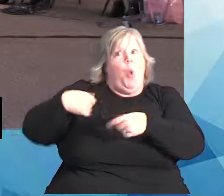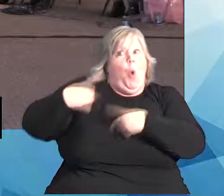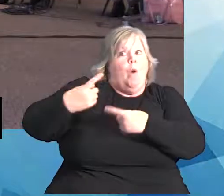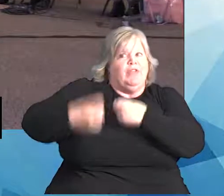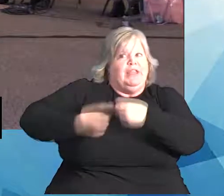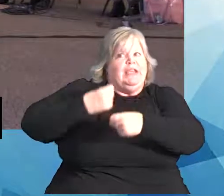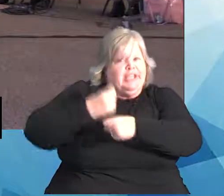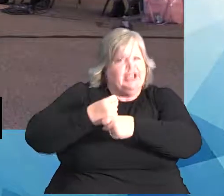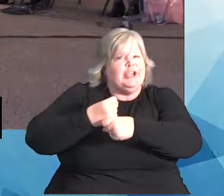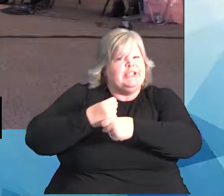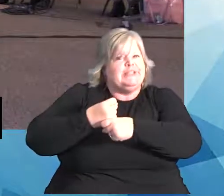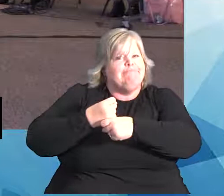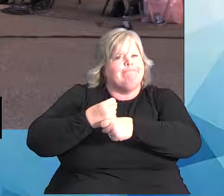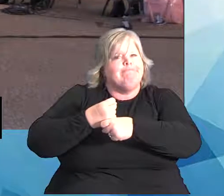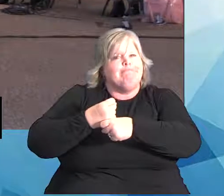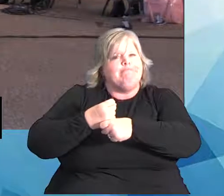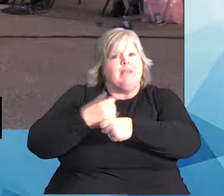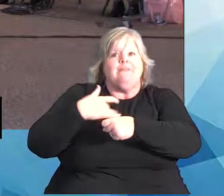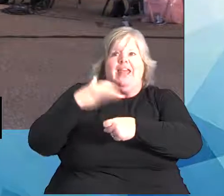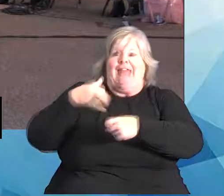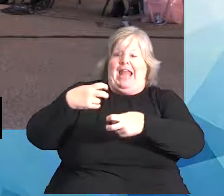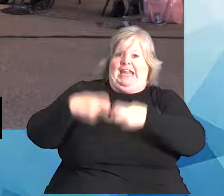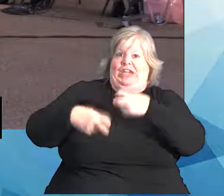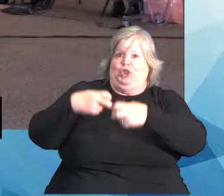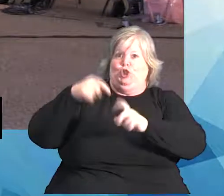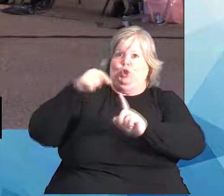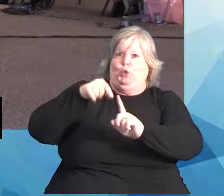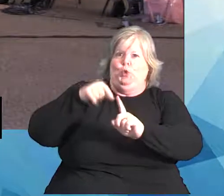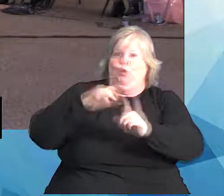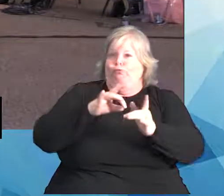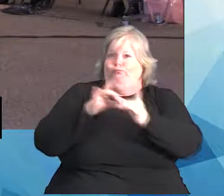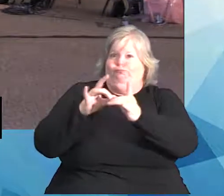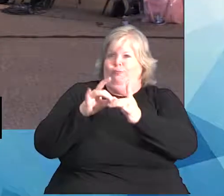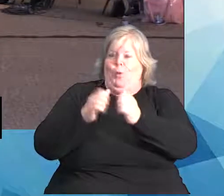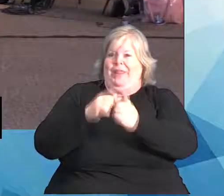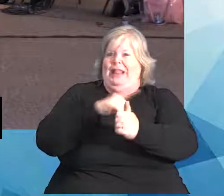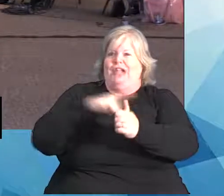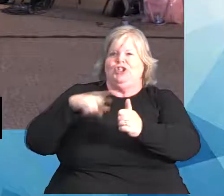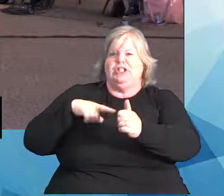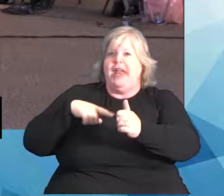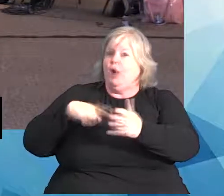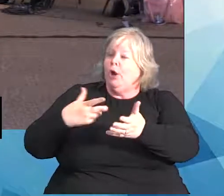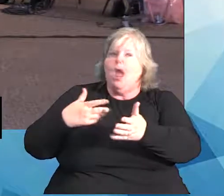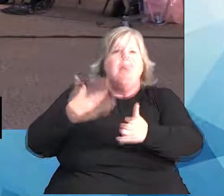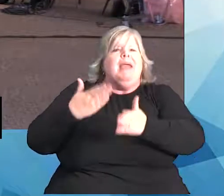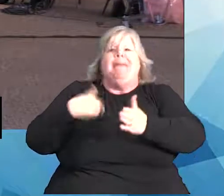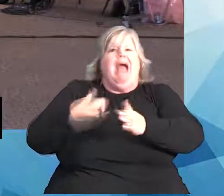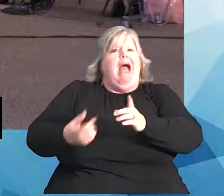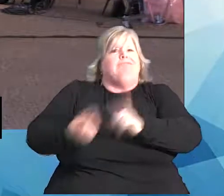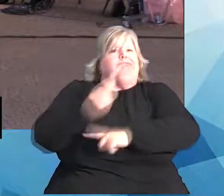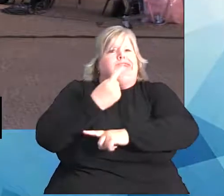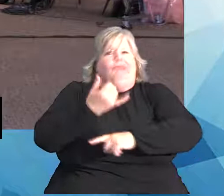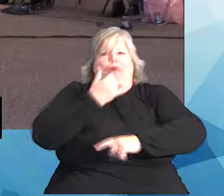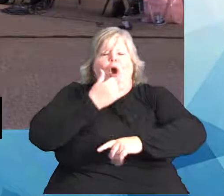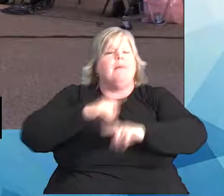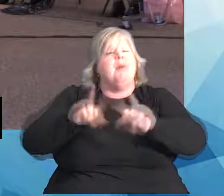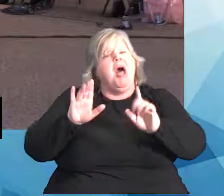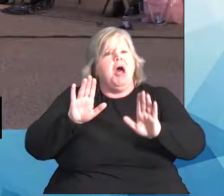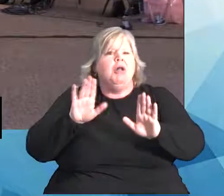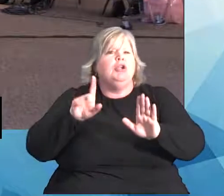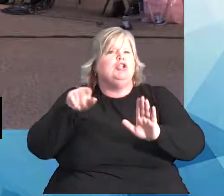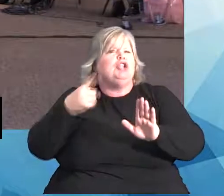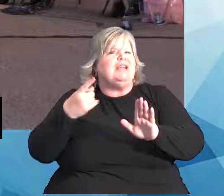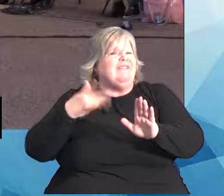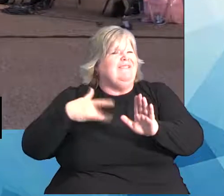it's an issue. I think just that might be a potential. I might be completely off base in that mindset, but it's just something that